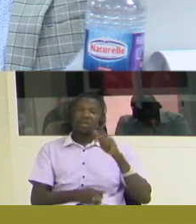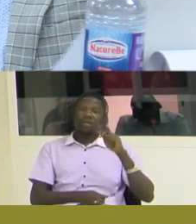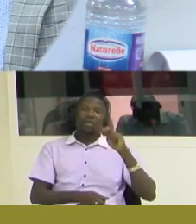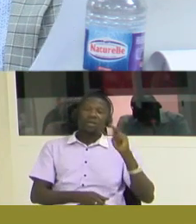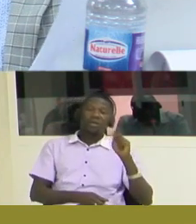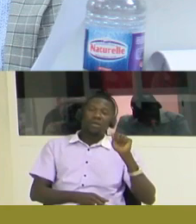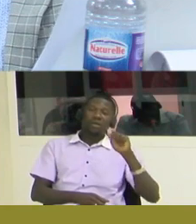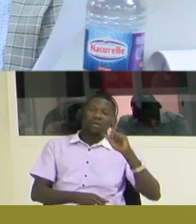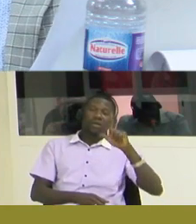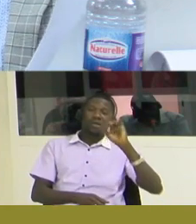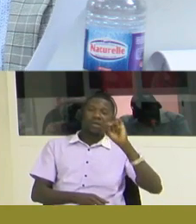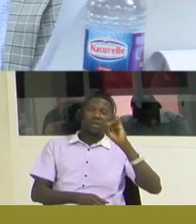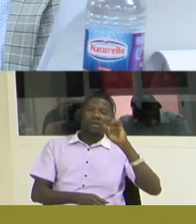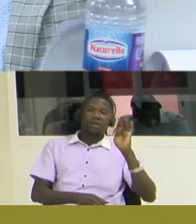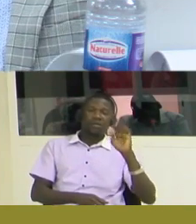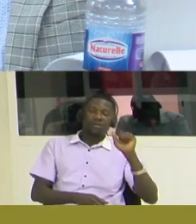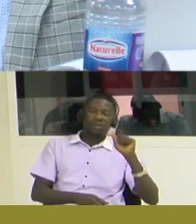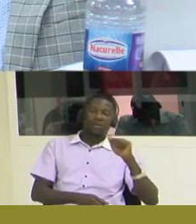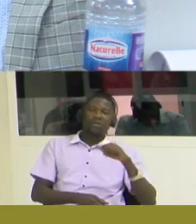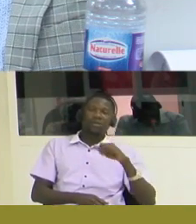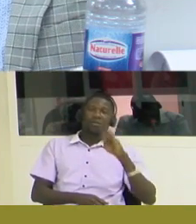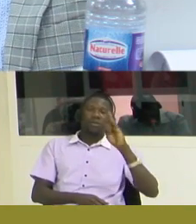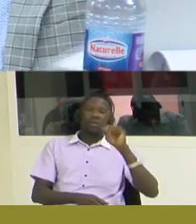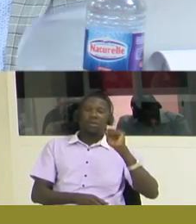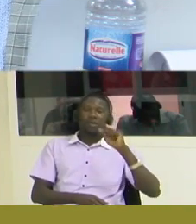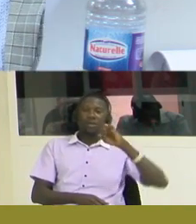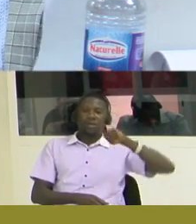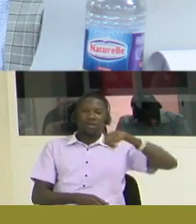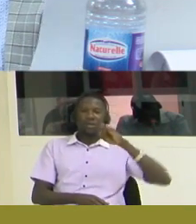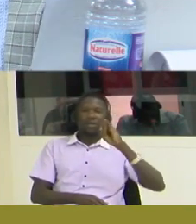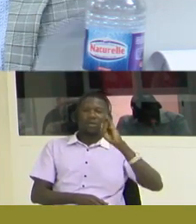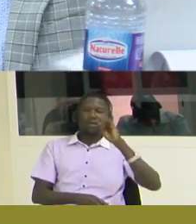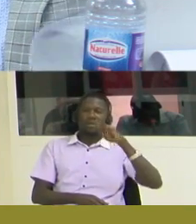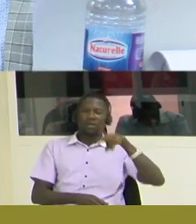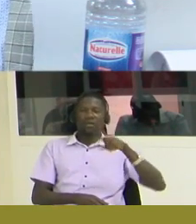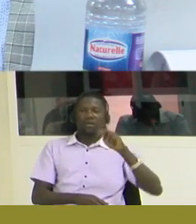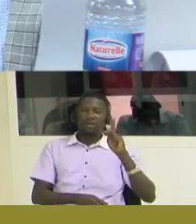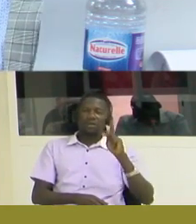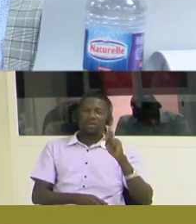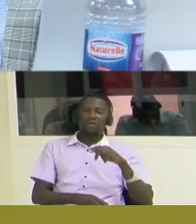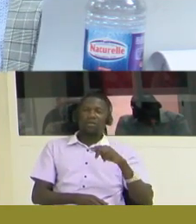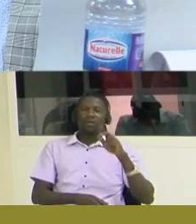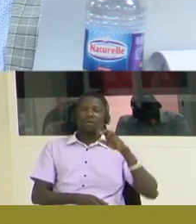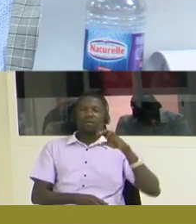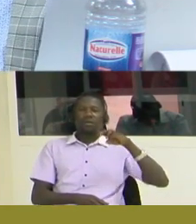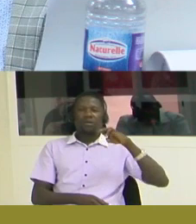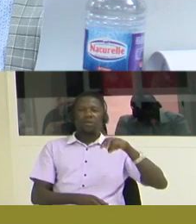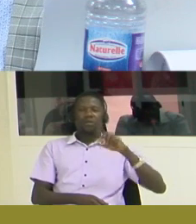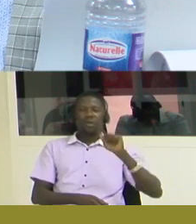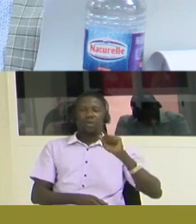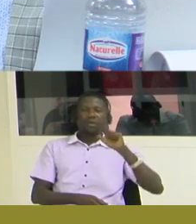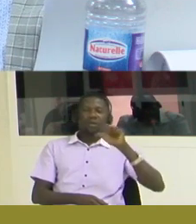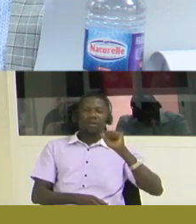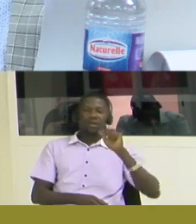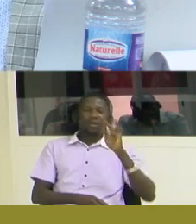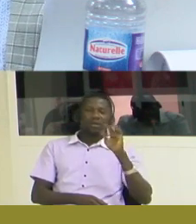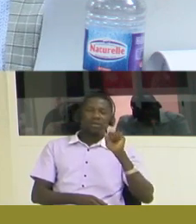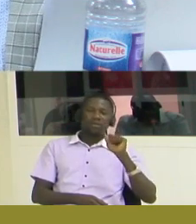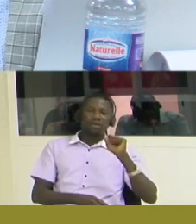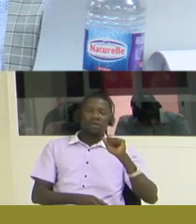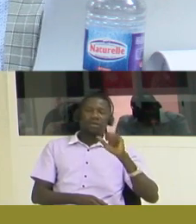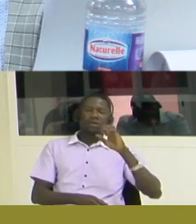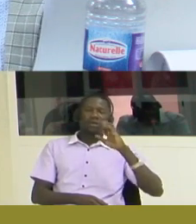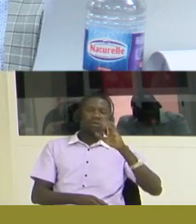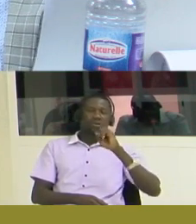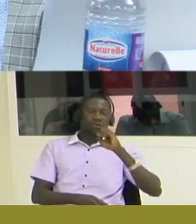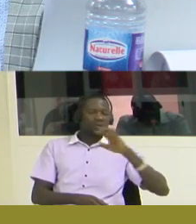Alma Momina Bacharach Kamara magnifique or these officers on entering the office of the Chairman found